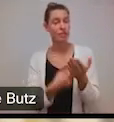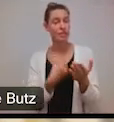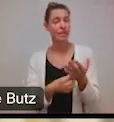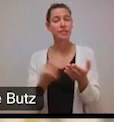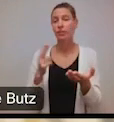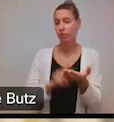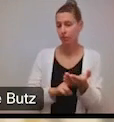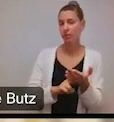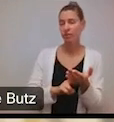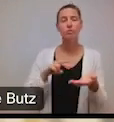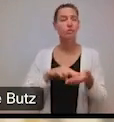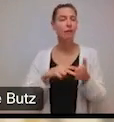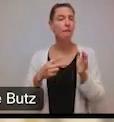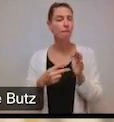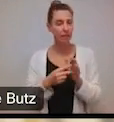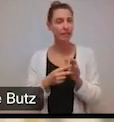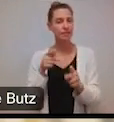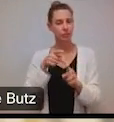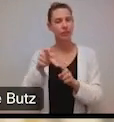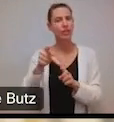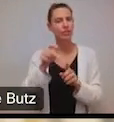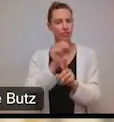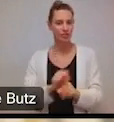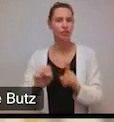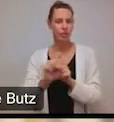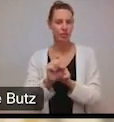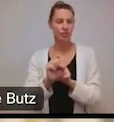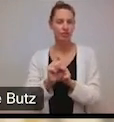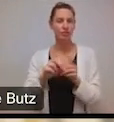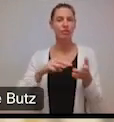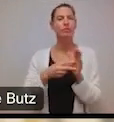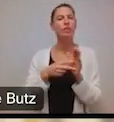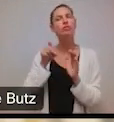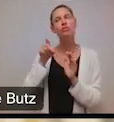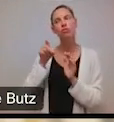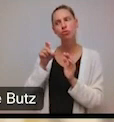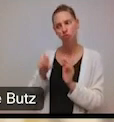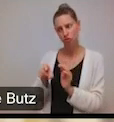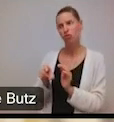the situation is a professional one, and therefore it should be taken seriously.